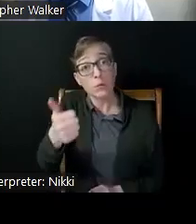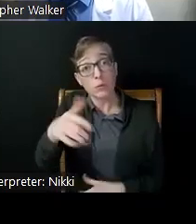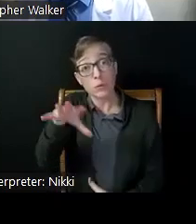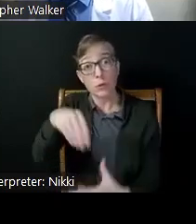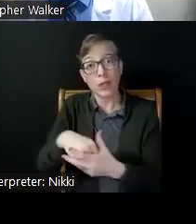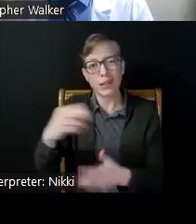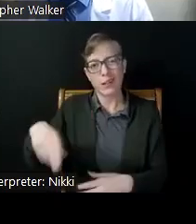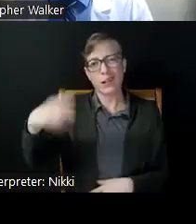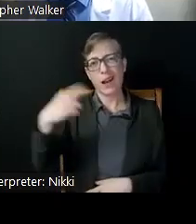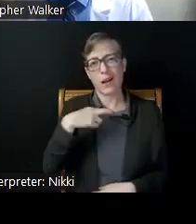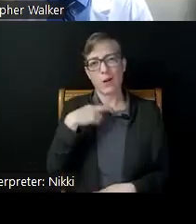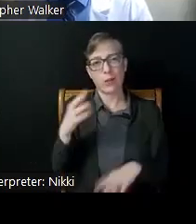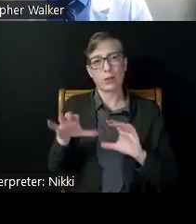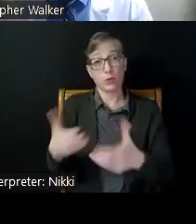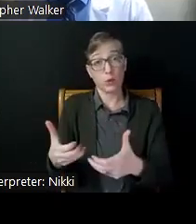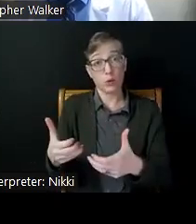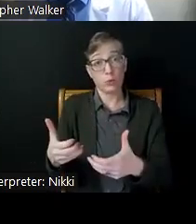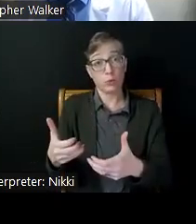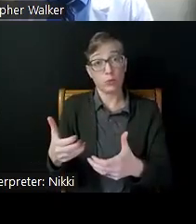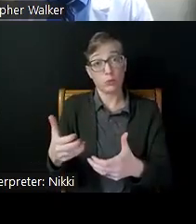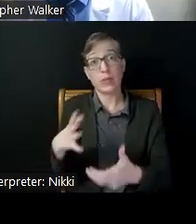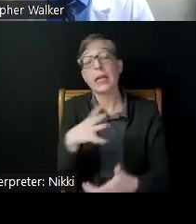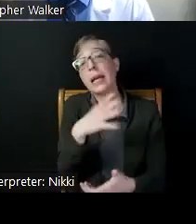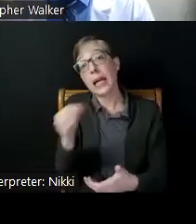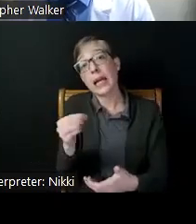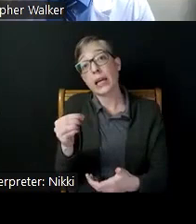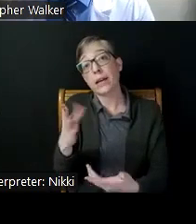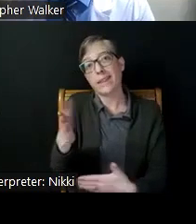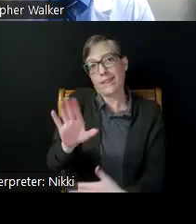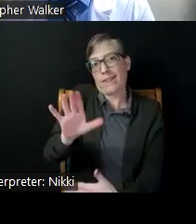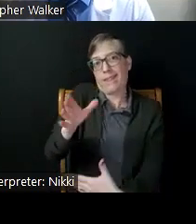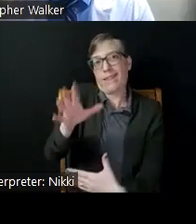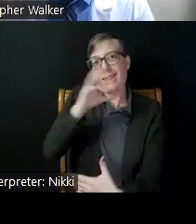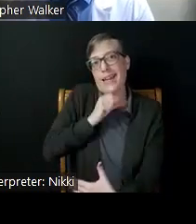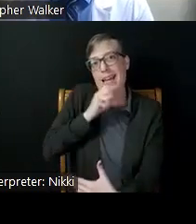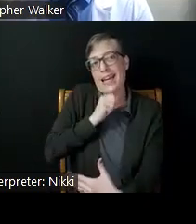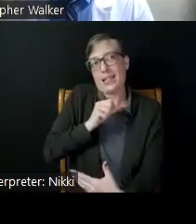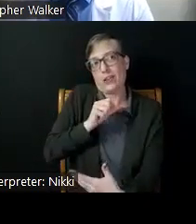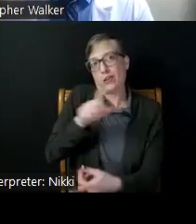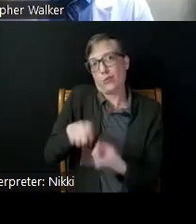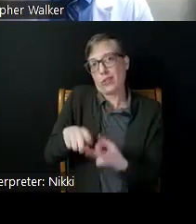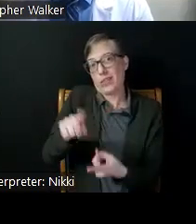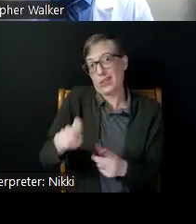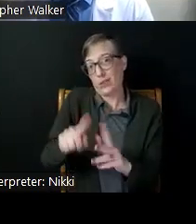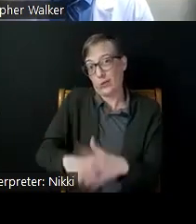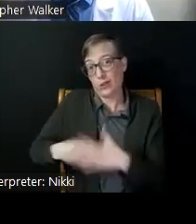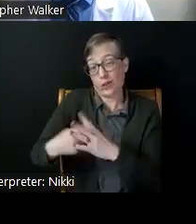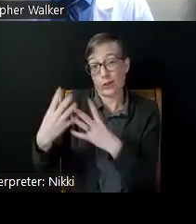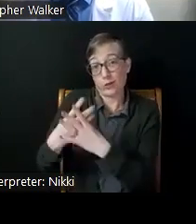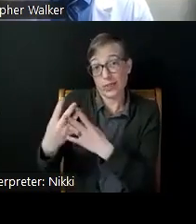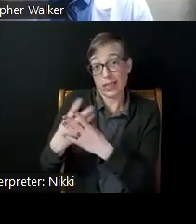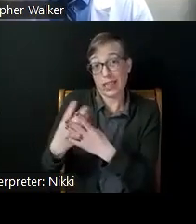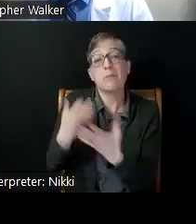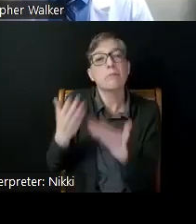at the age where screening should be starting, we'll talk to your doctor about colonoscopy.